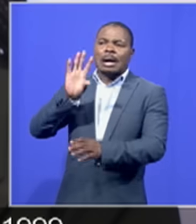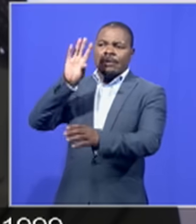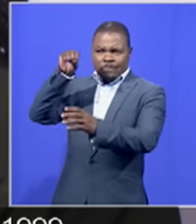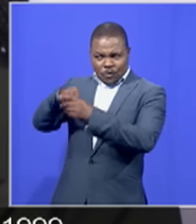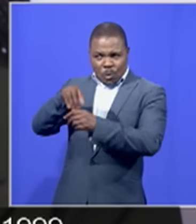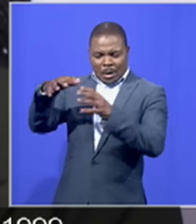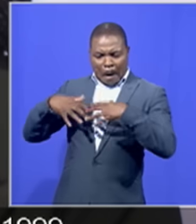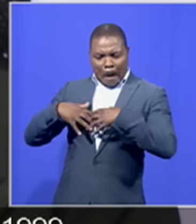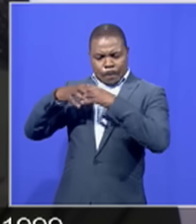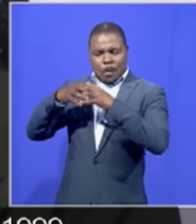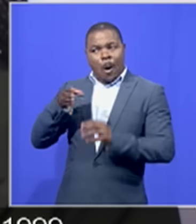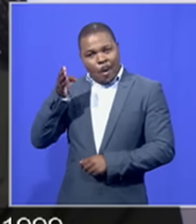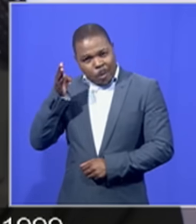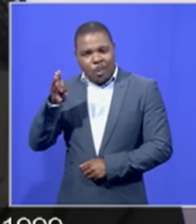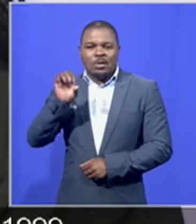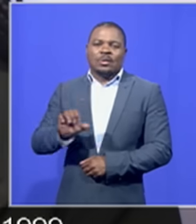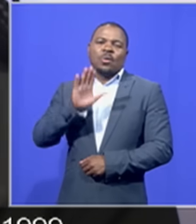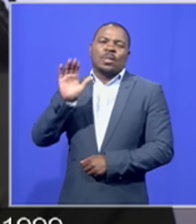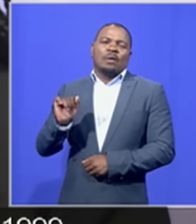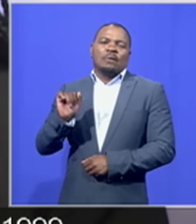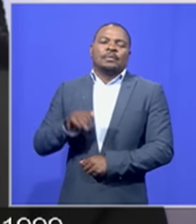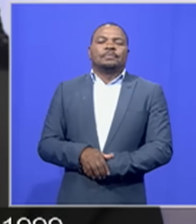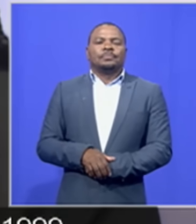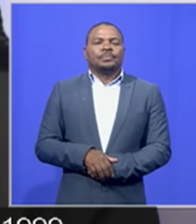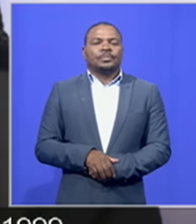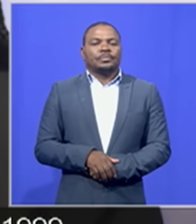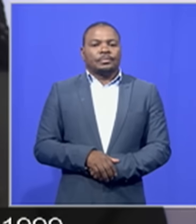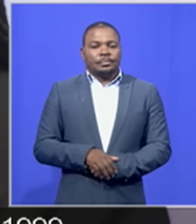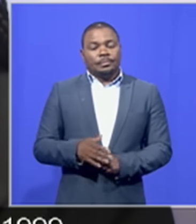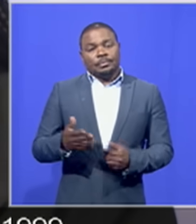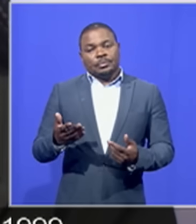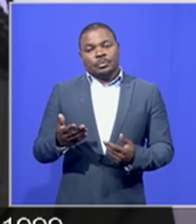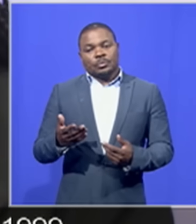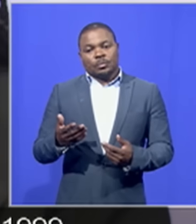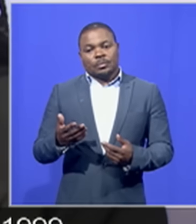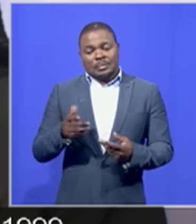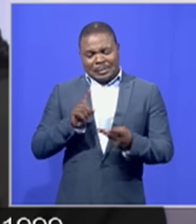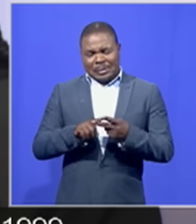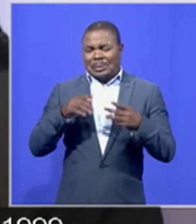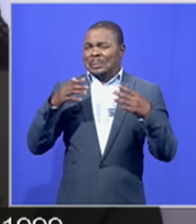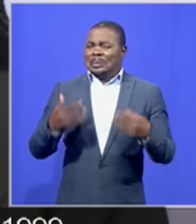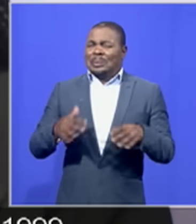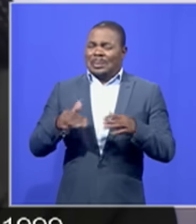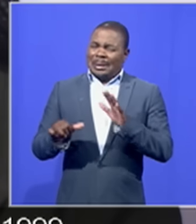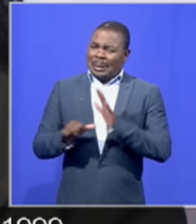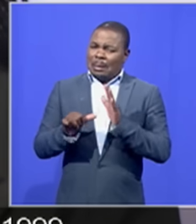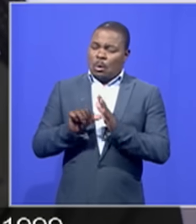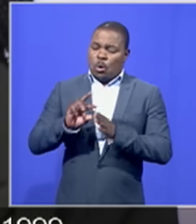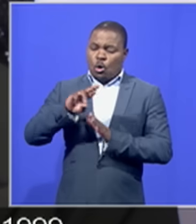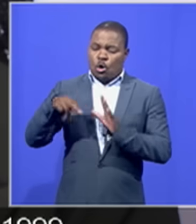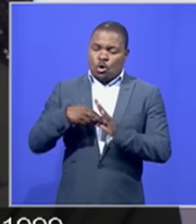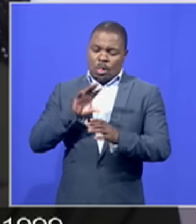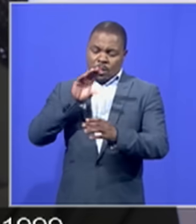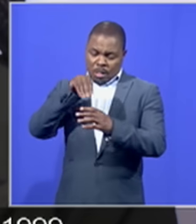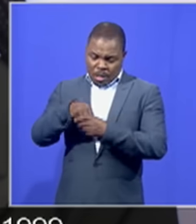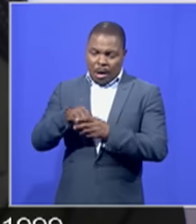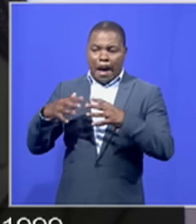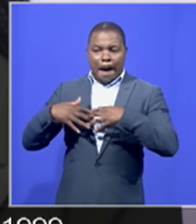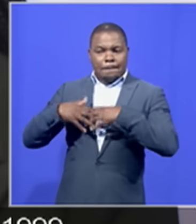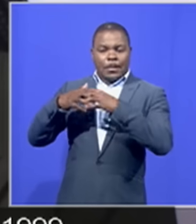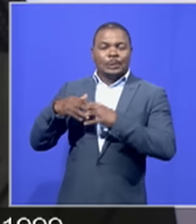karolo ya G20 mme ile ya balis abo se segolo ho theweng ha